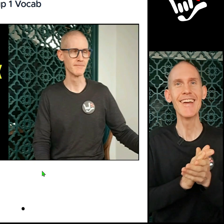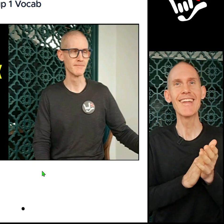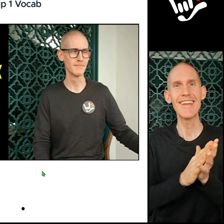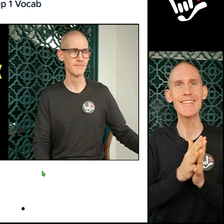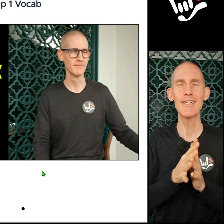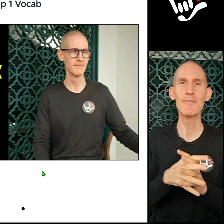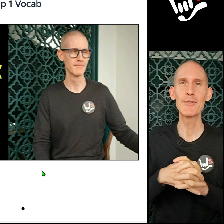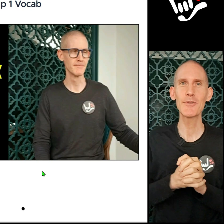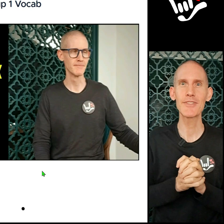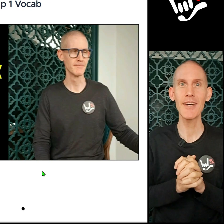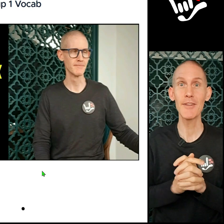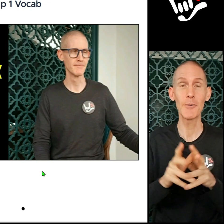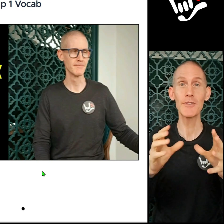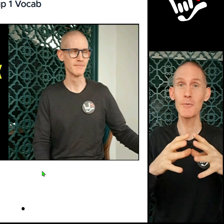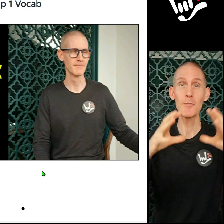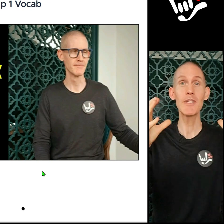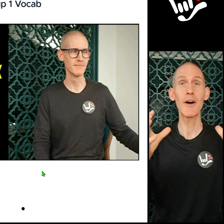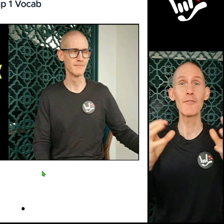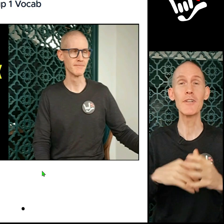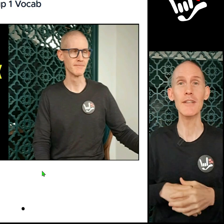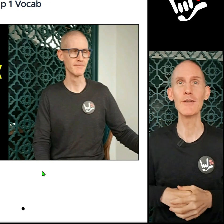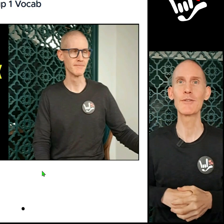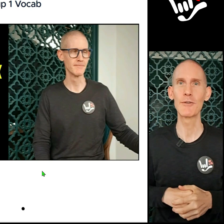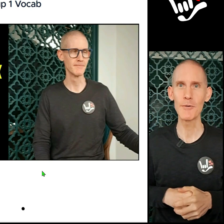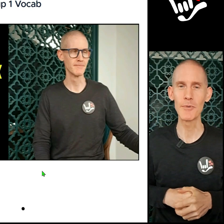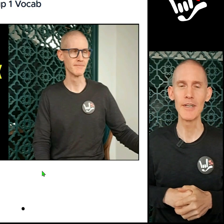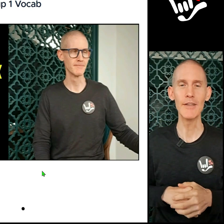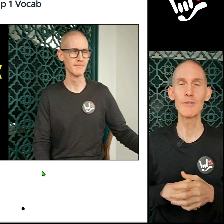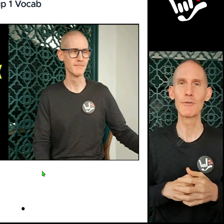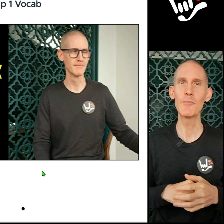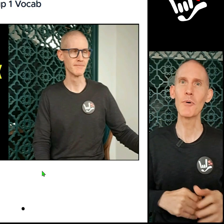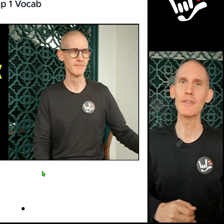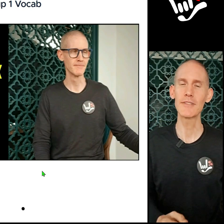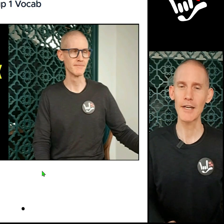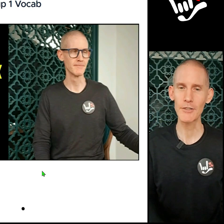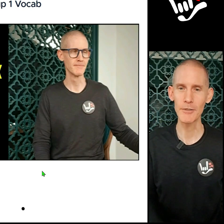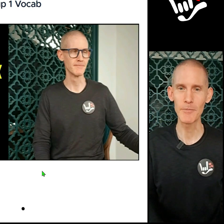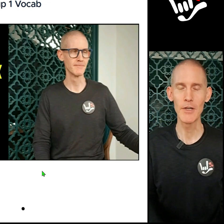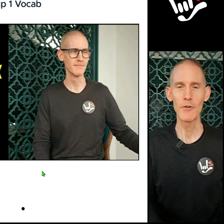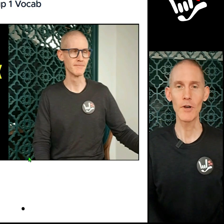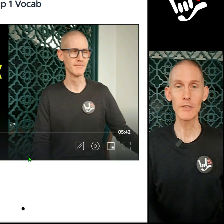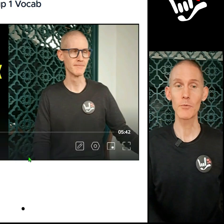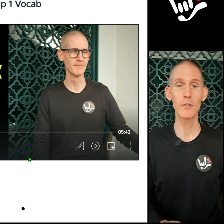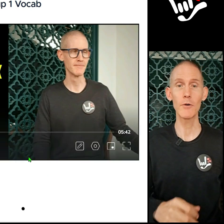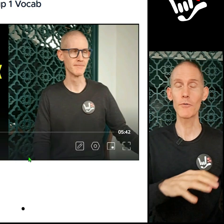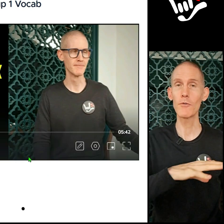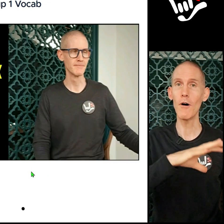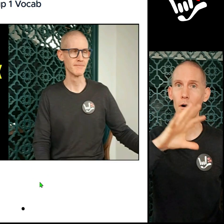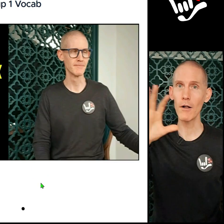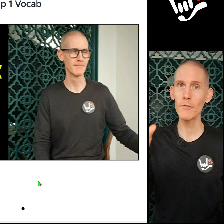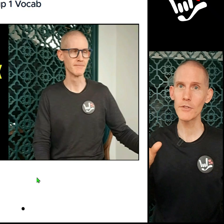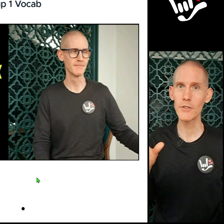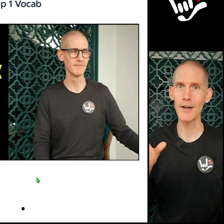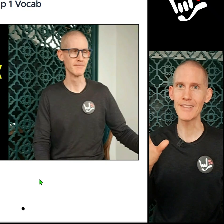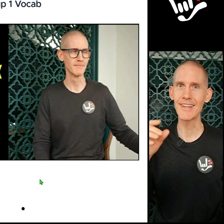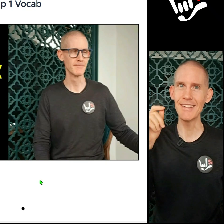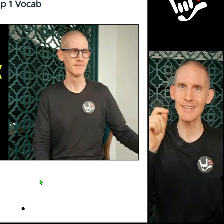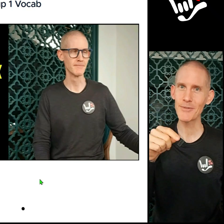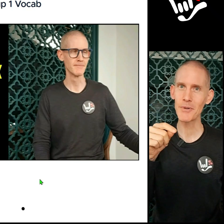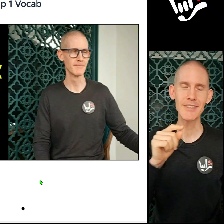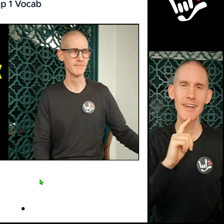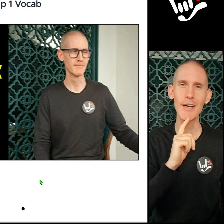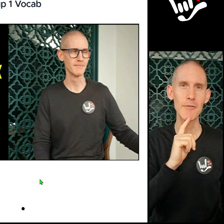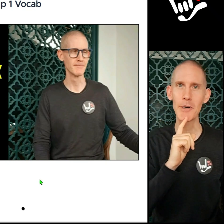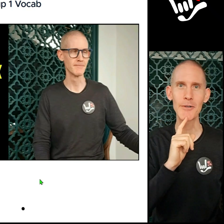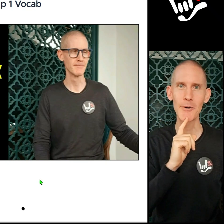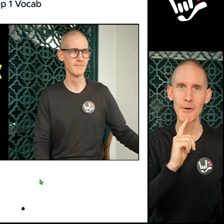sign each individual sign, the ones that we've been covering in this group 1 section. Right, so we're going to go through all of the signs, and in